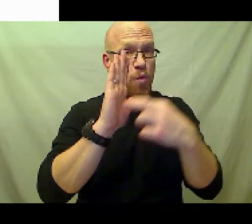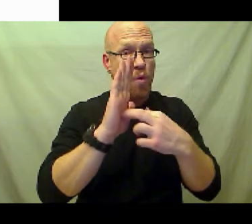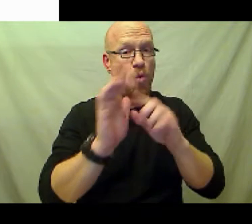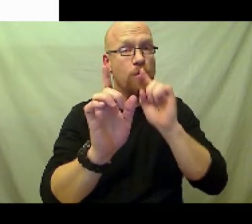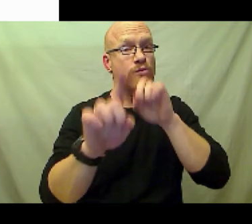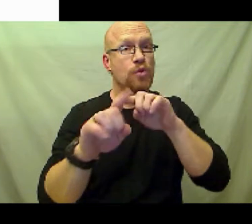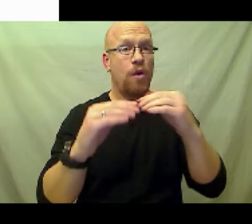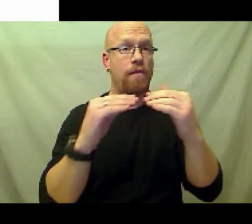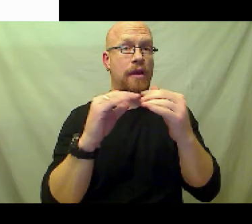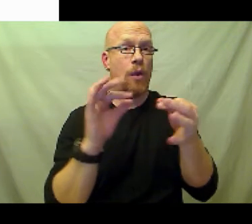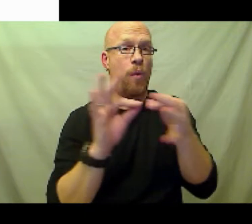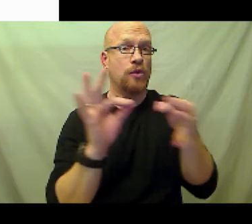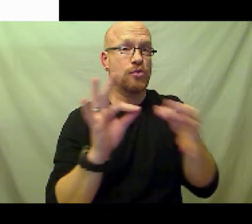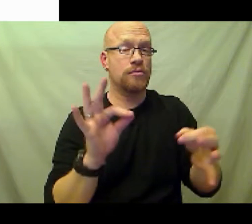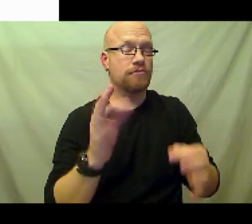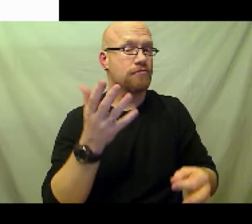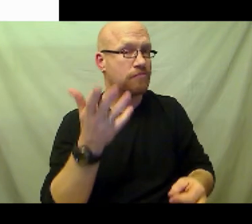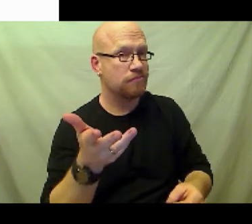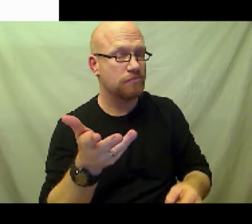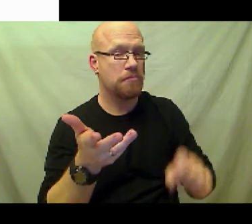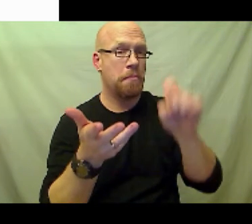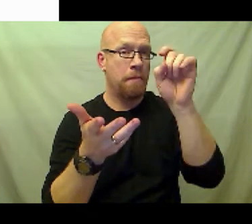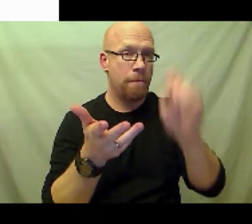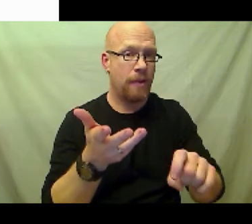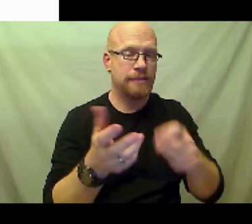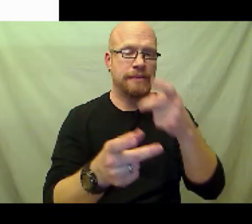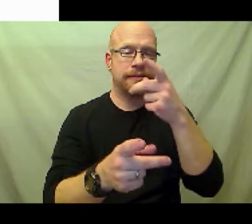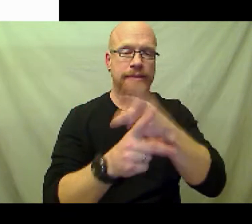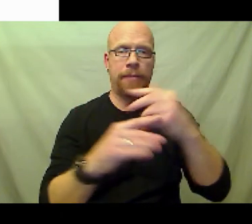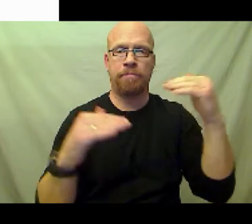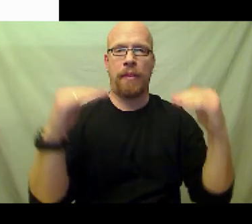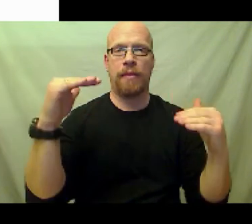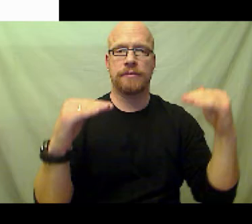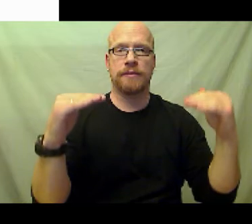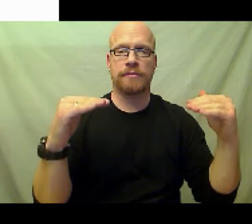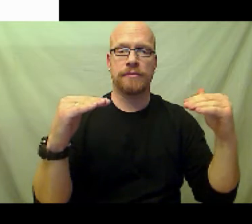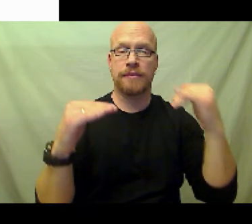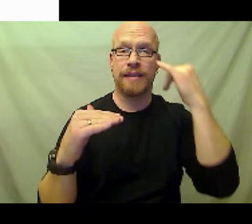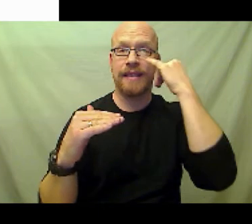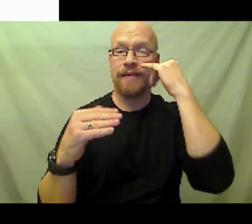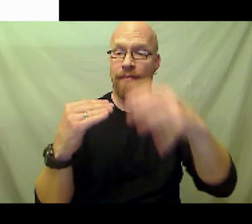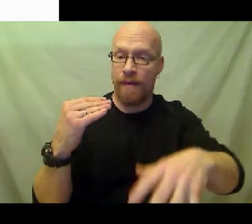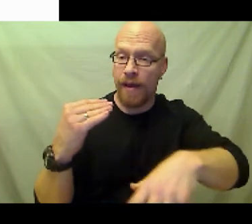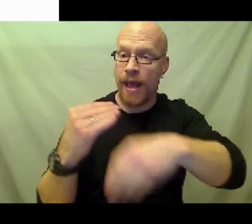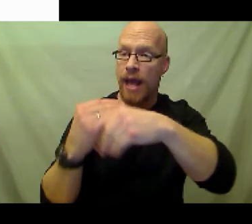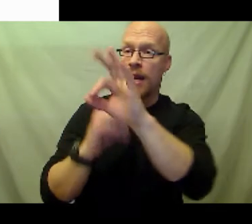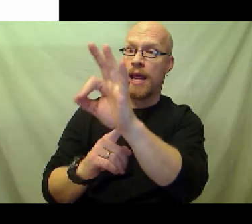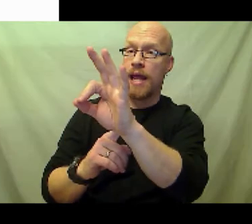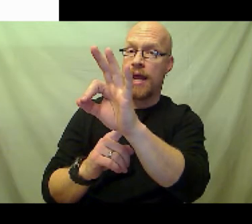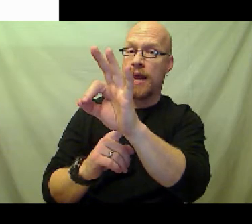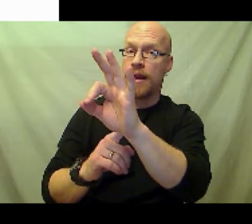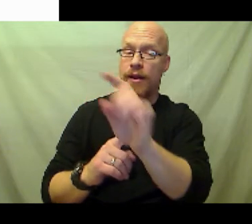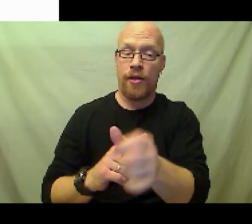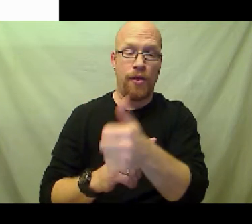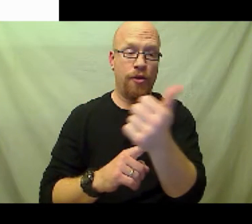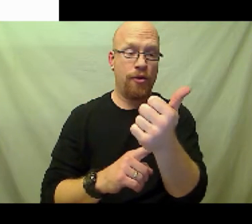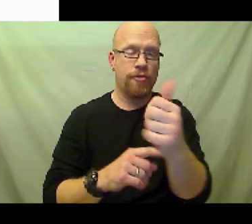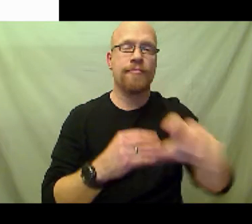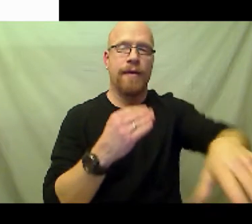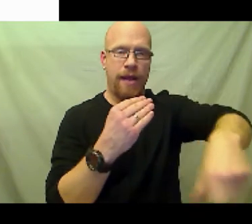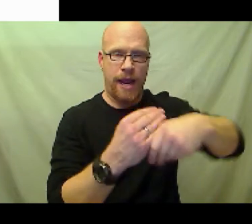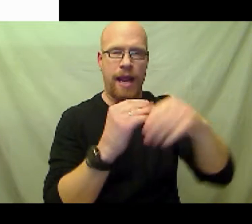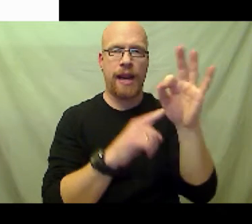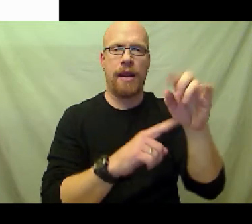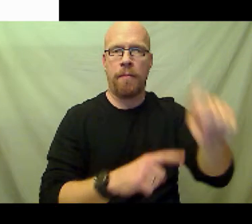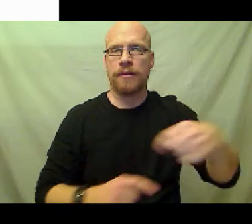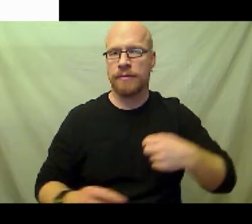Now, remember our rule for solving equations. What you do to the left, you gotta do it to the right. Gotta keep it balanced. If you add